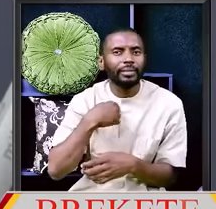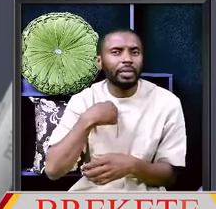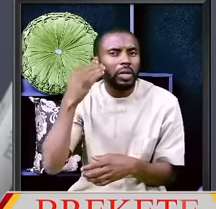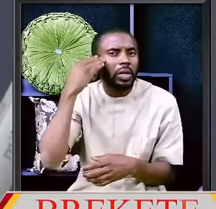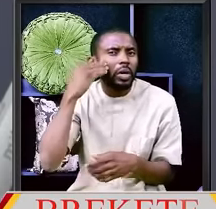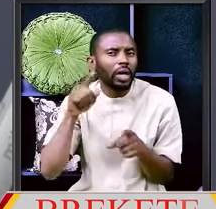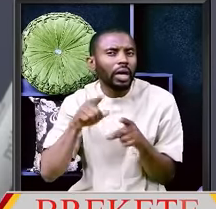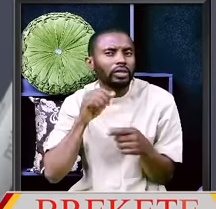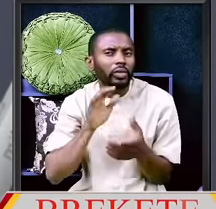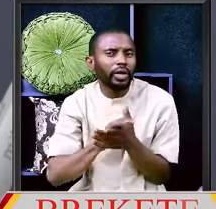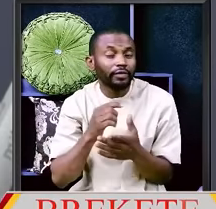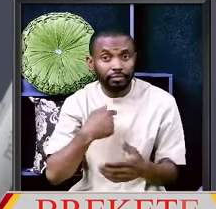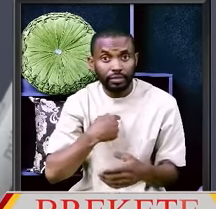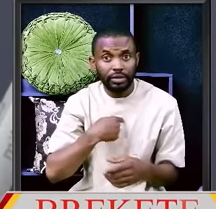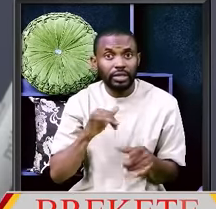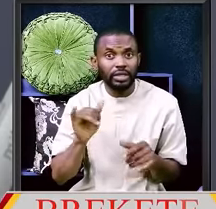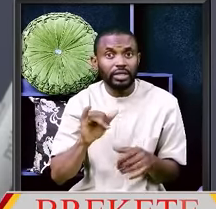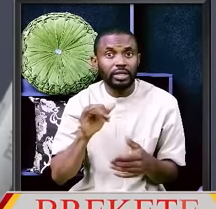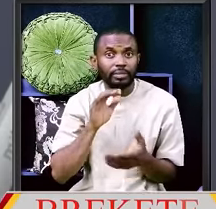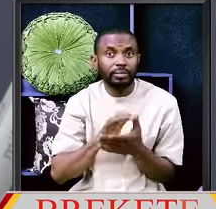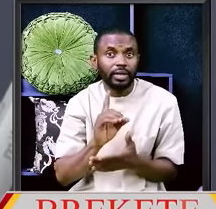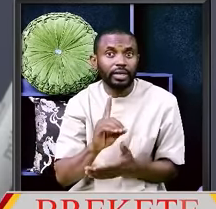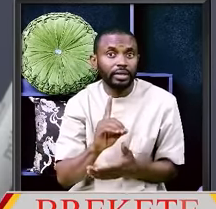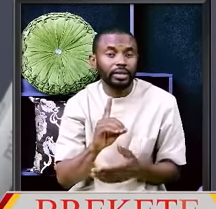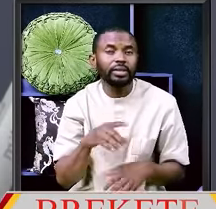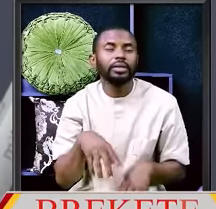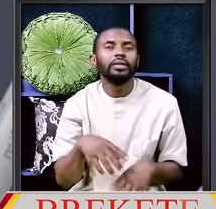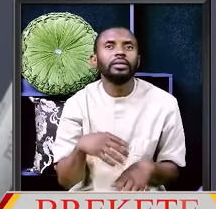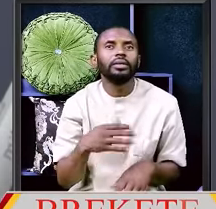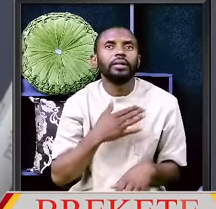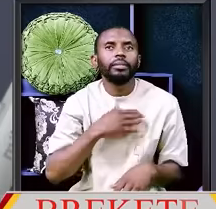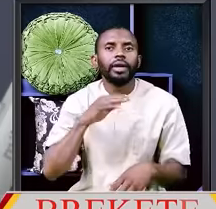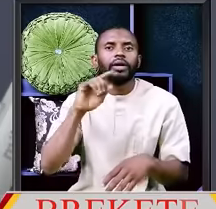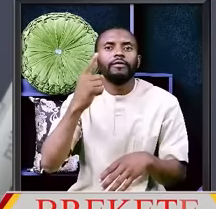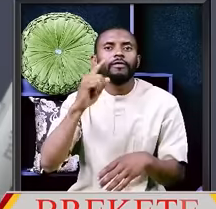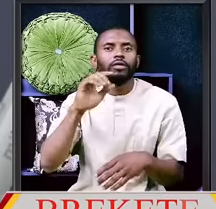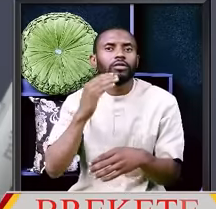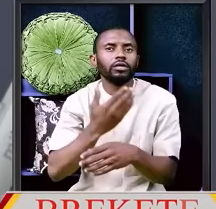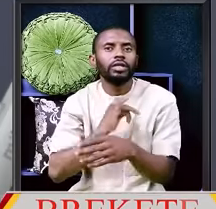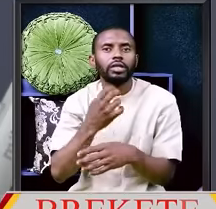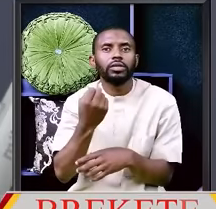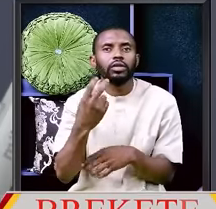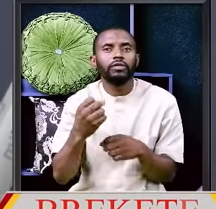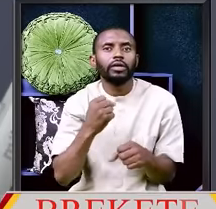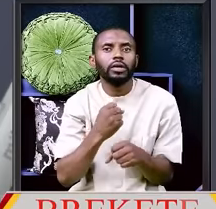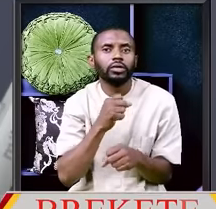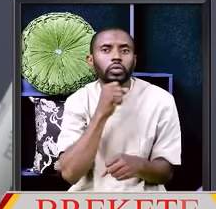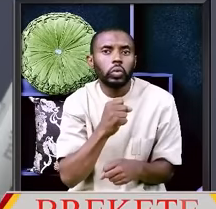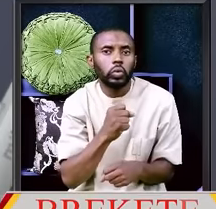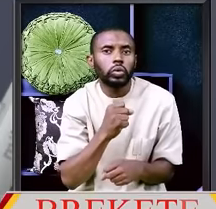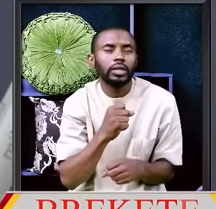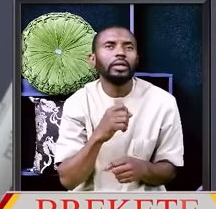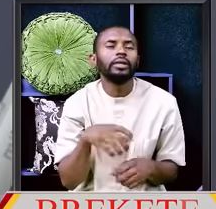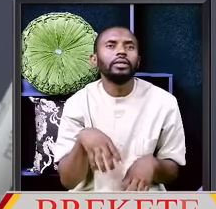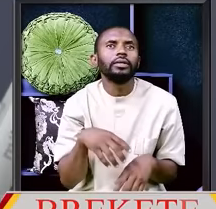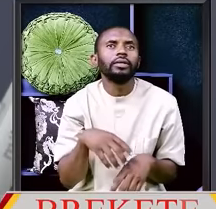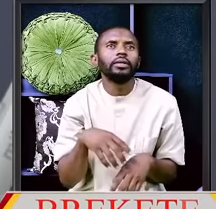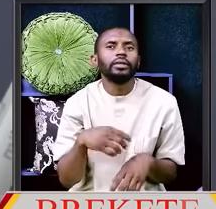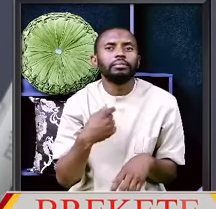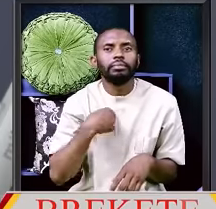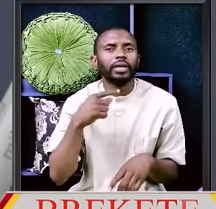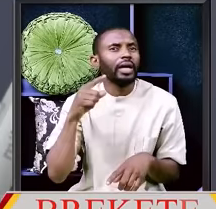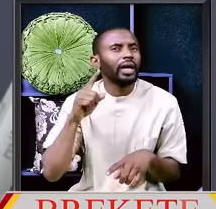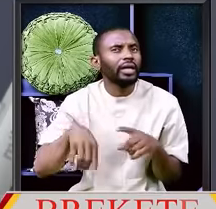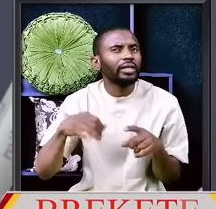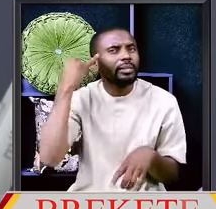as a wife, because I'm also married, and my first son is 30 years old. By the special grace of God, two days time. I